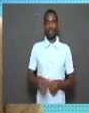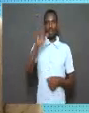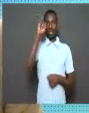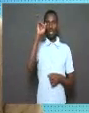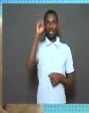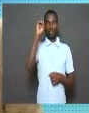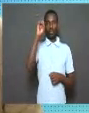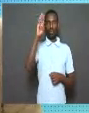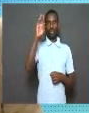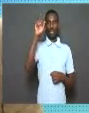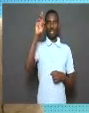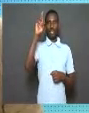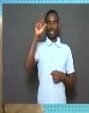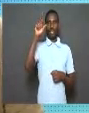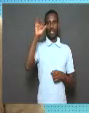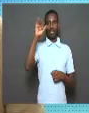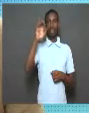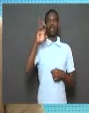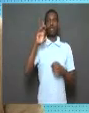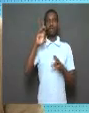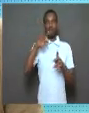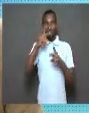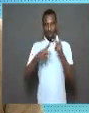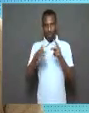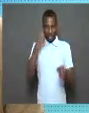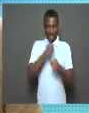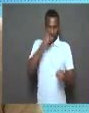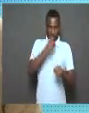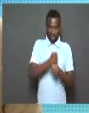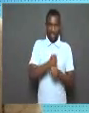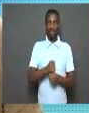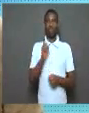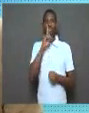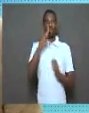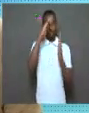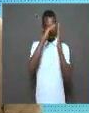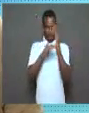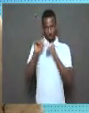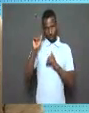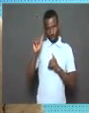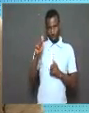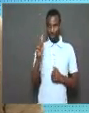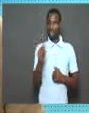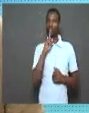In isobaric processes, work is done by the system.